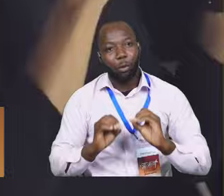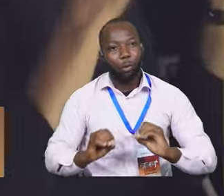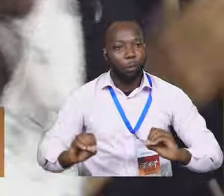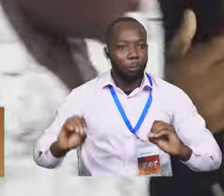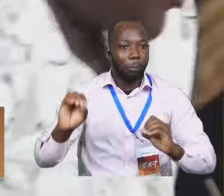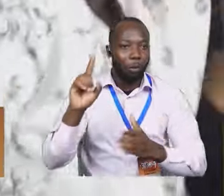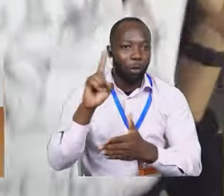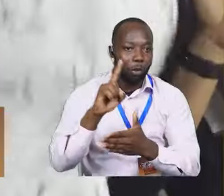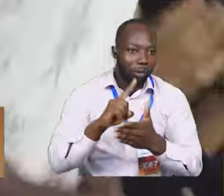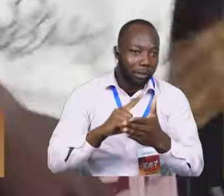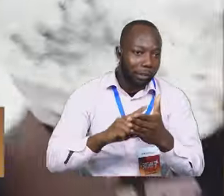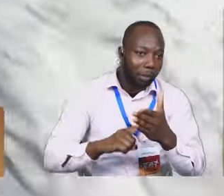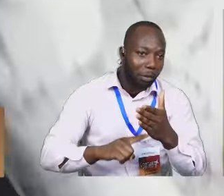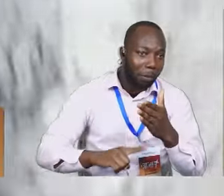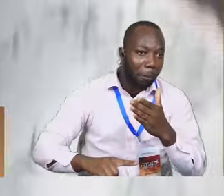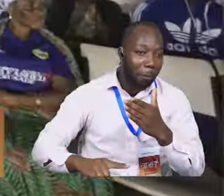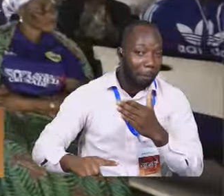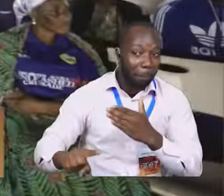mine.